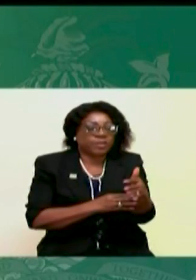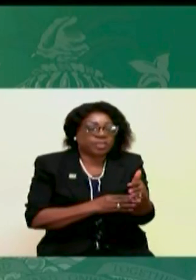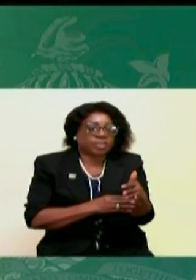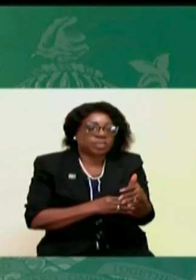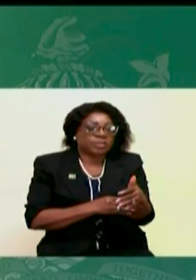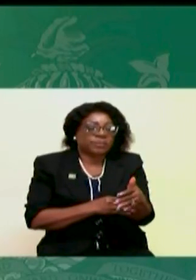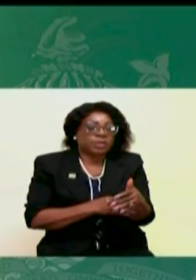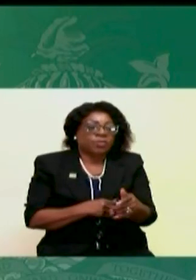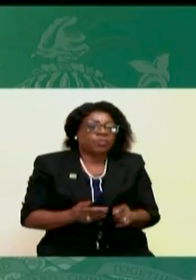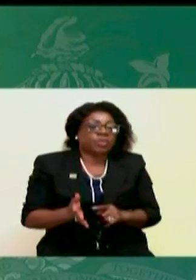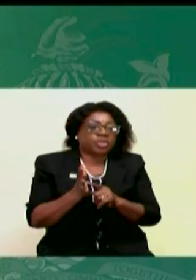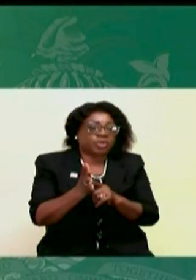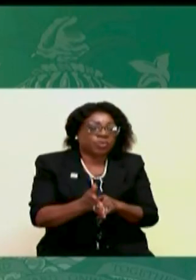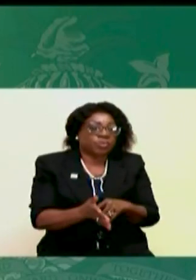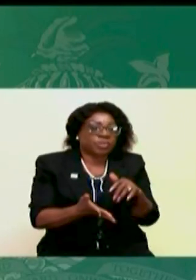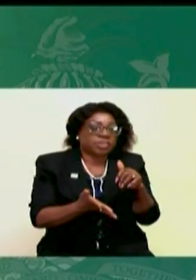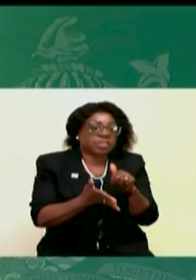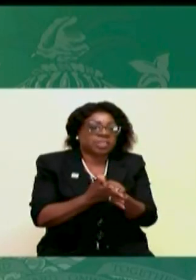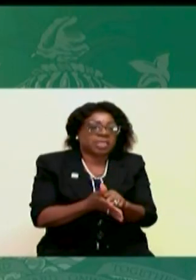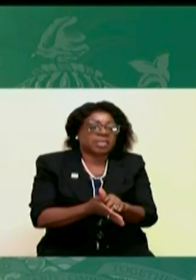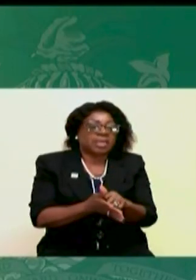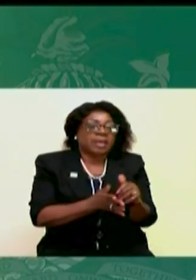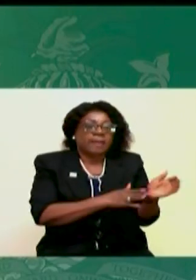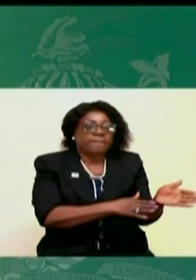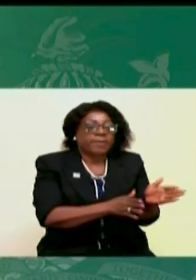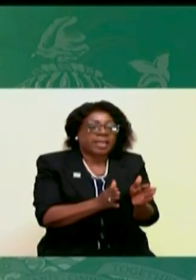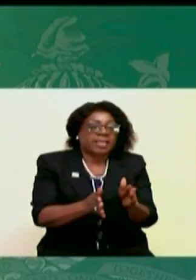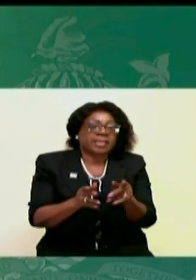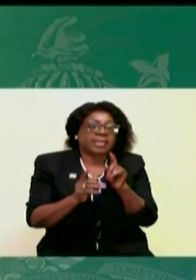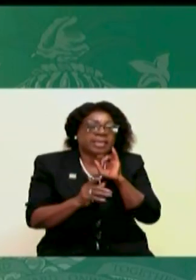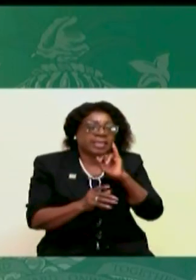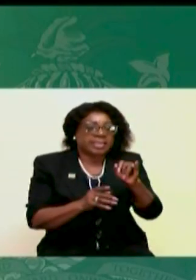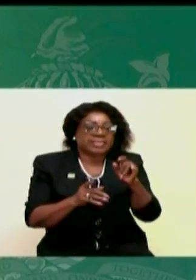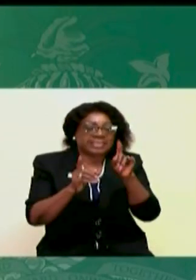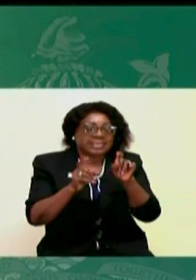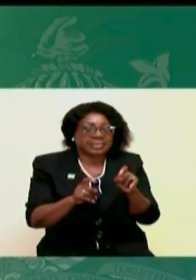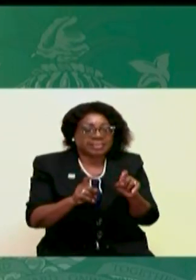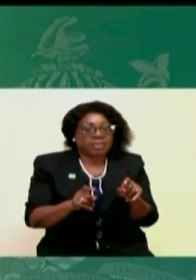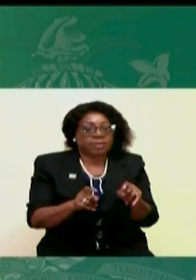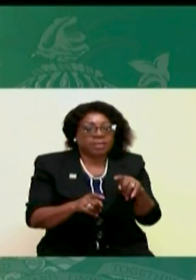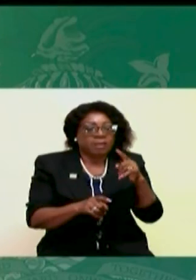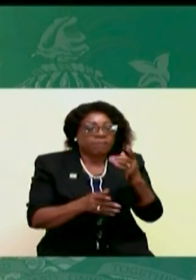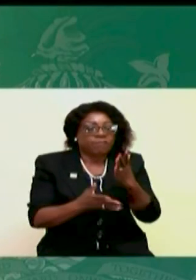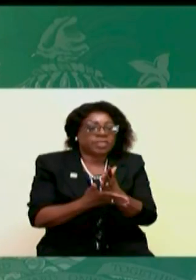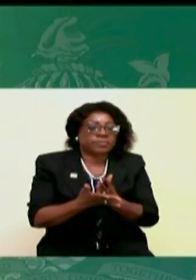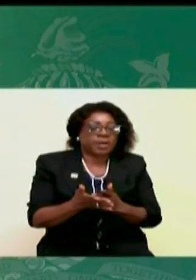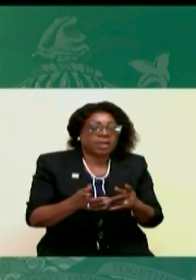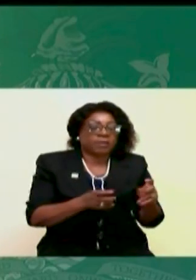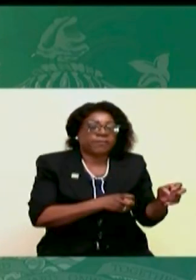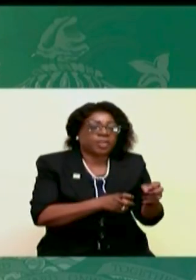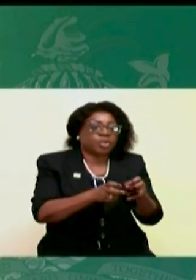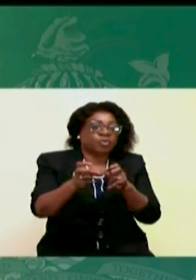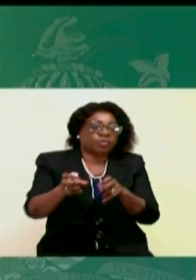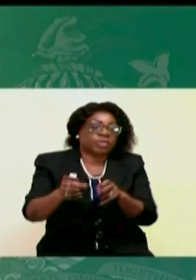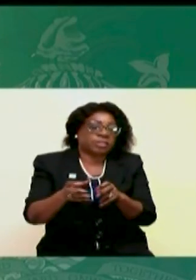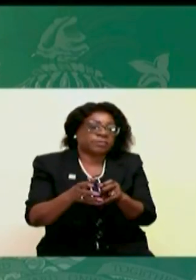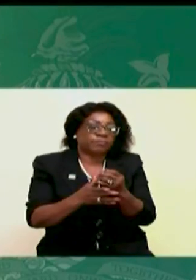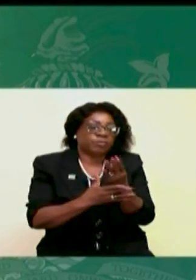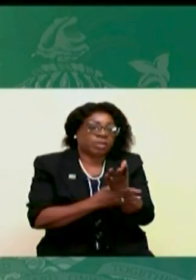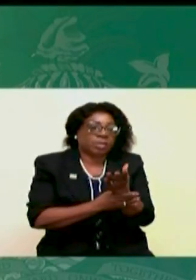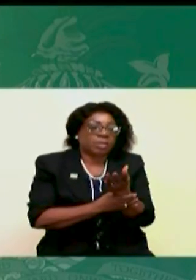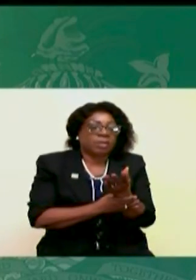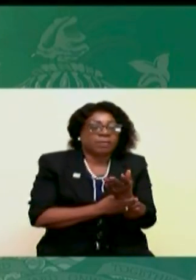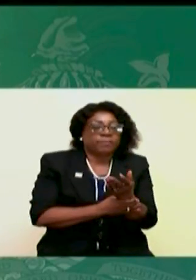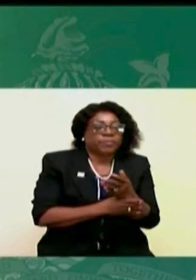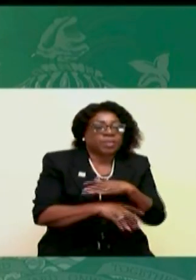an indication that sustainable planning is necessary for this sector of our tourism product. The all-inclusive